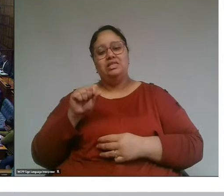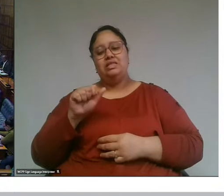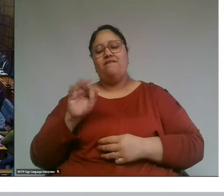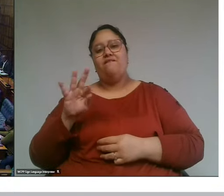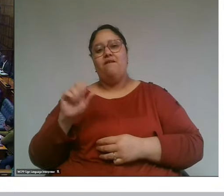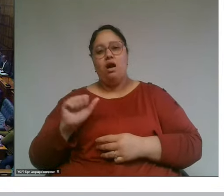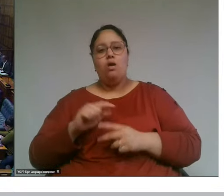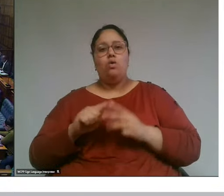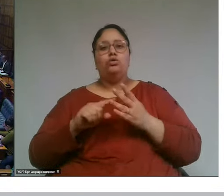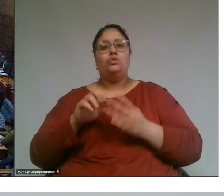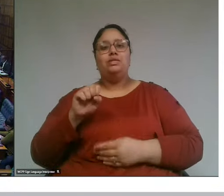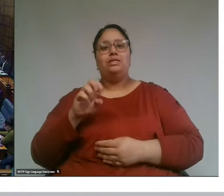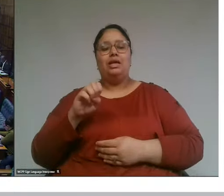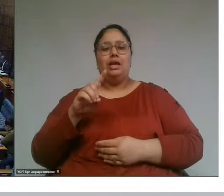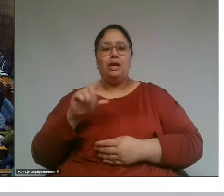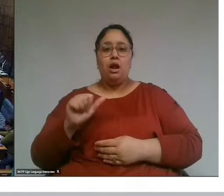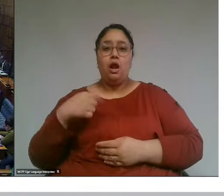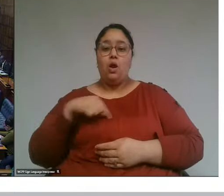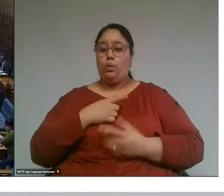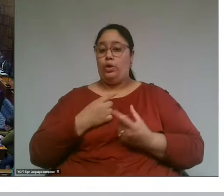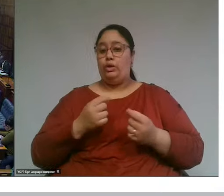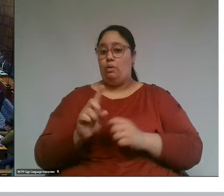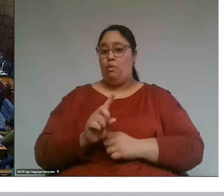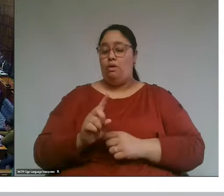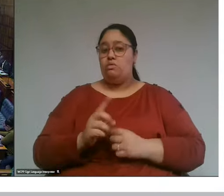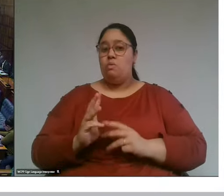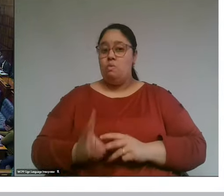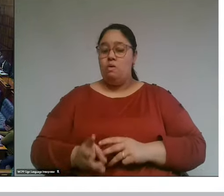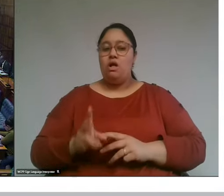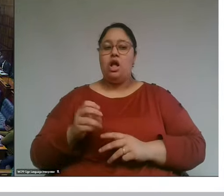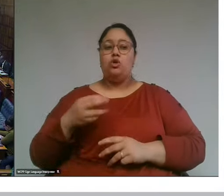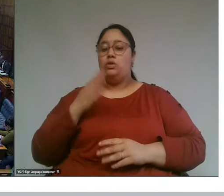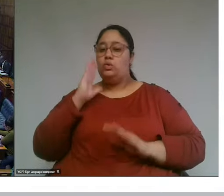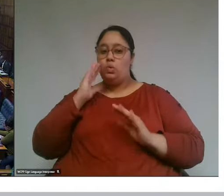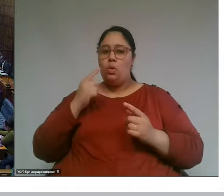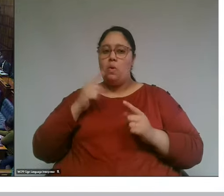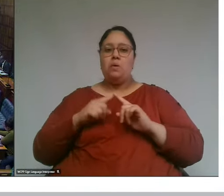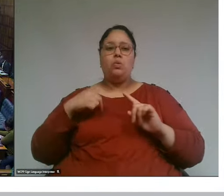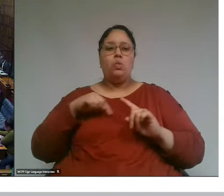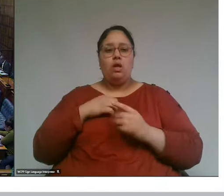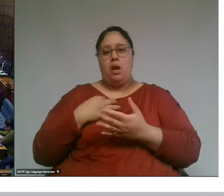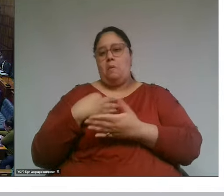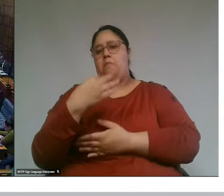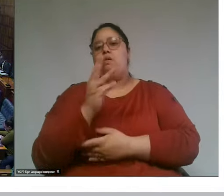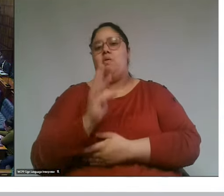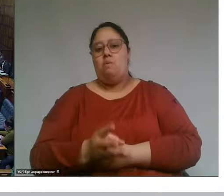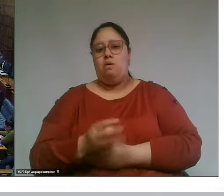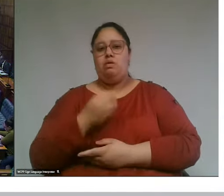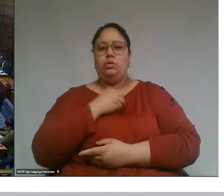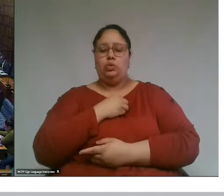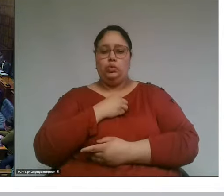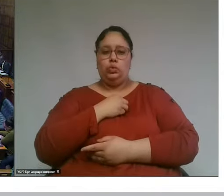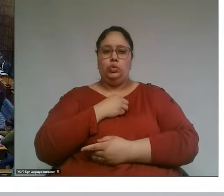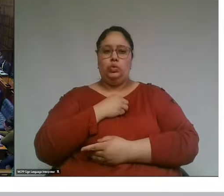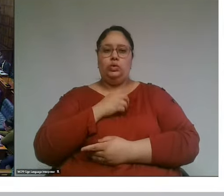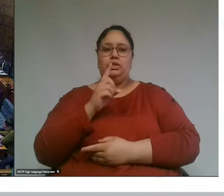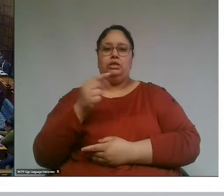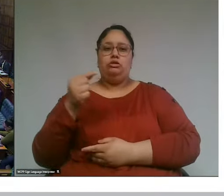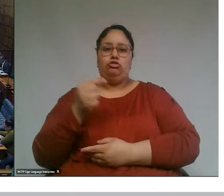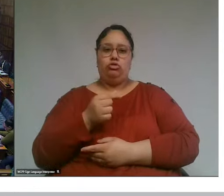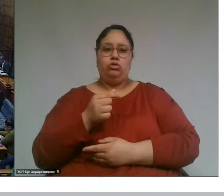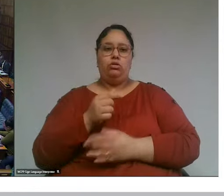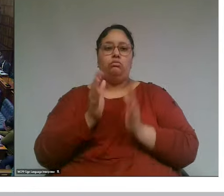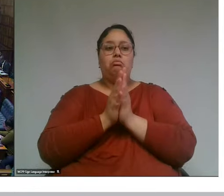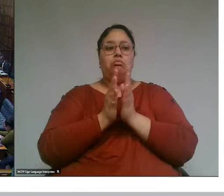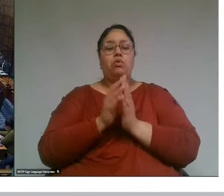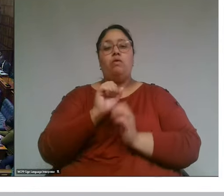then also with Ceda and what we're going to do is HD doesn't know it we're going to appeal to the to the to the the dgs of those